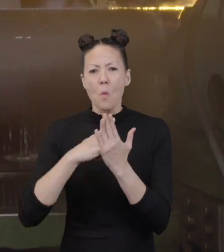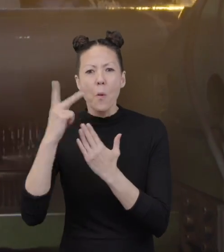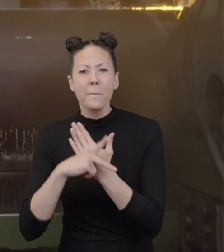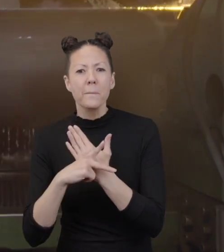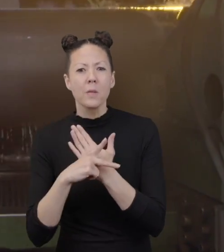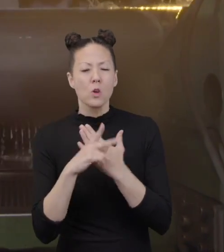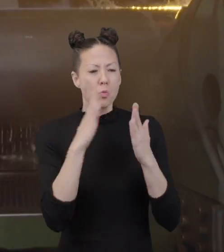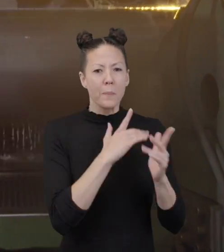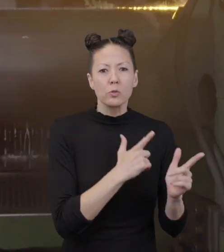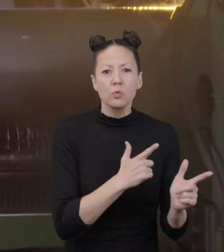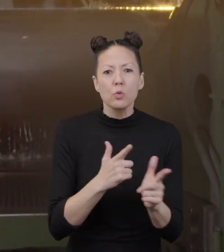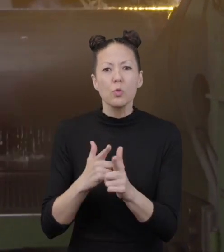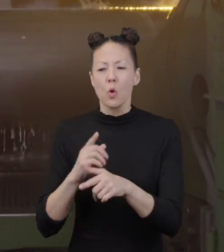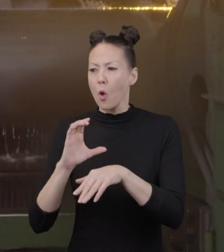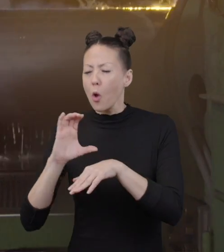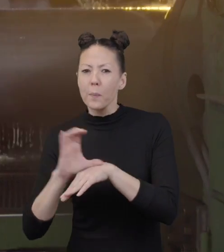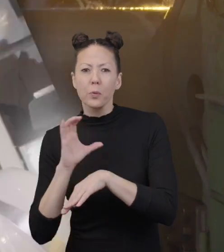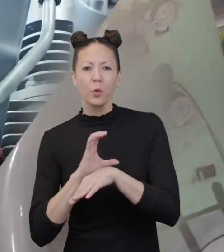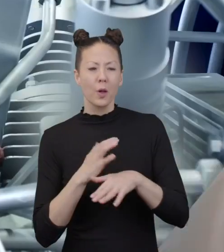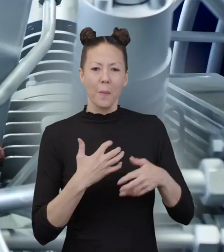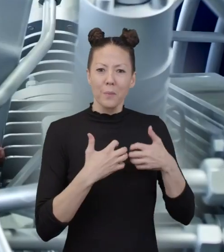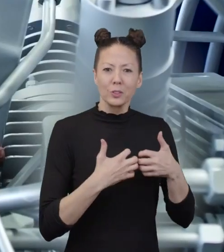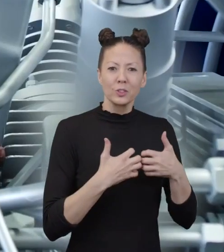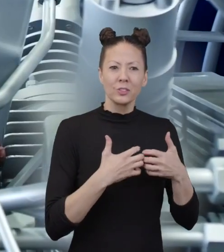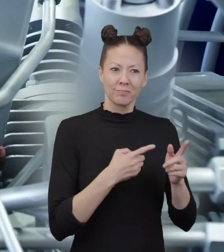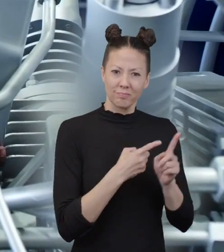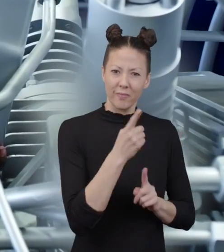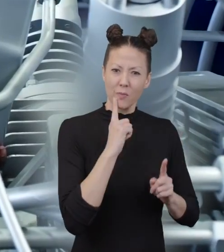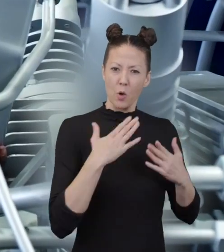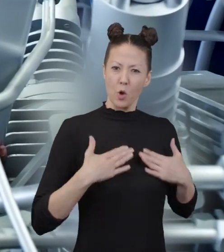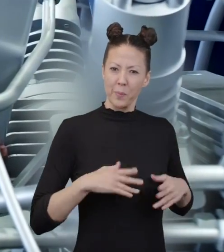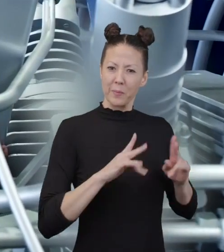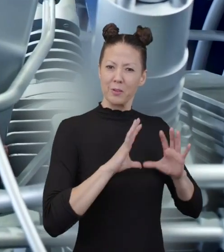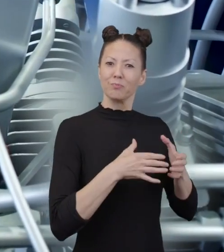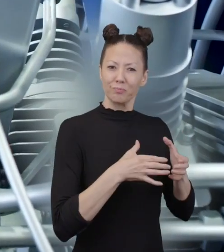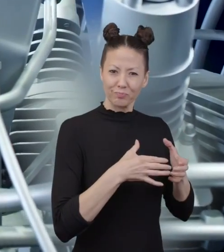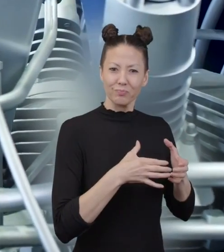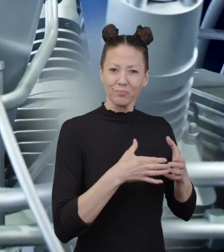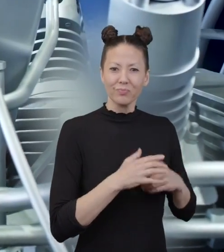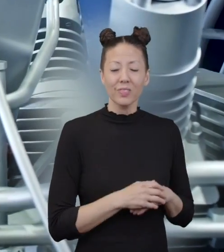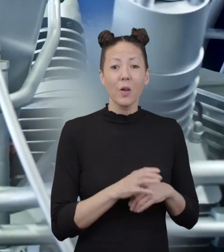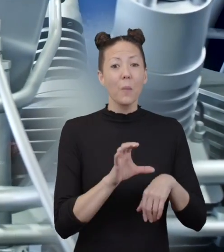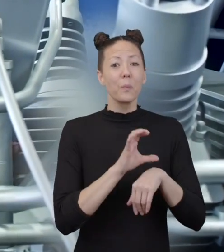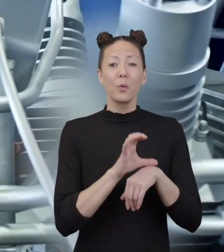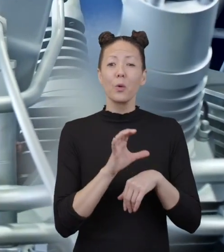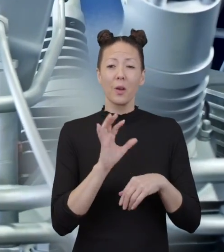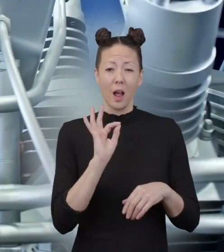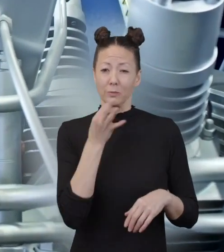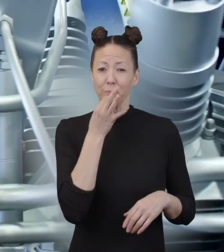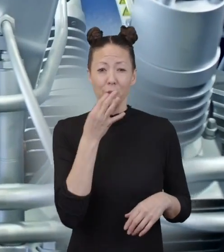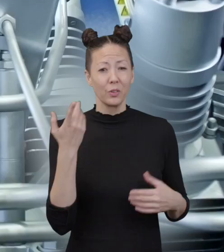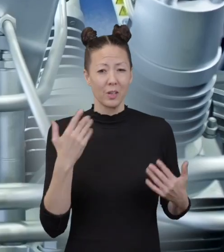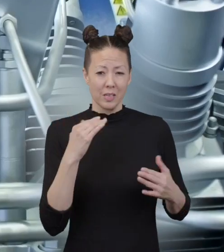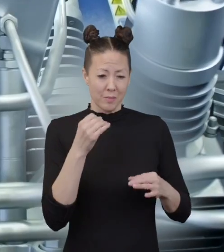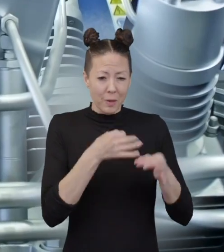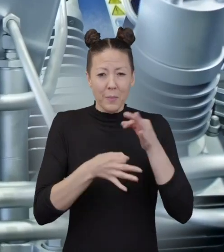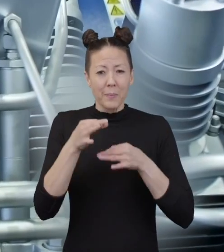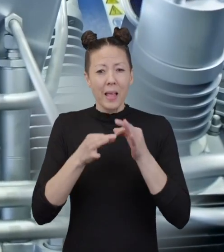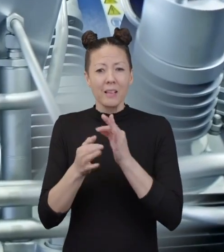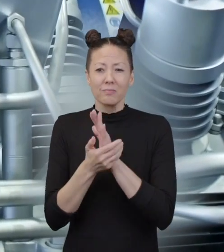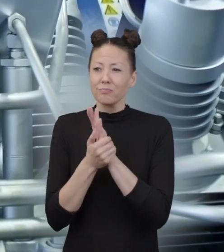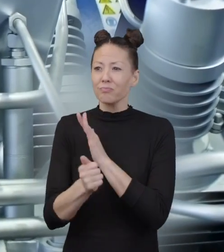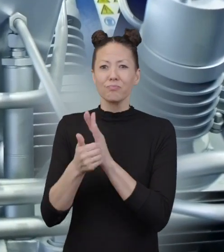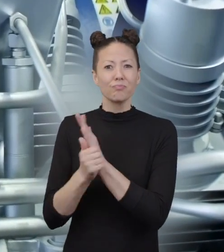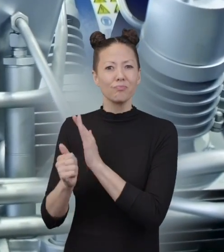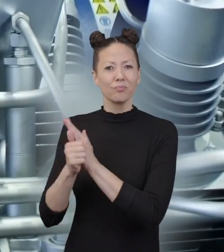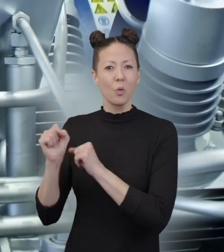the computers and machines that do all the heavy lifting. These computer experts have replaced the skilled workers